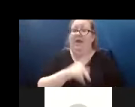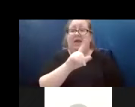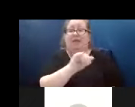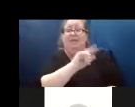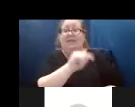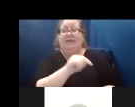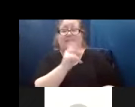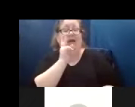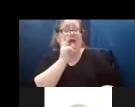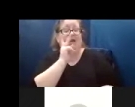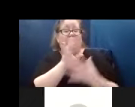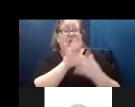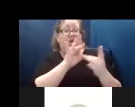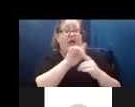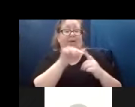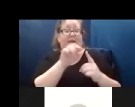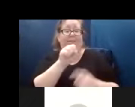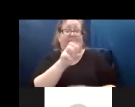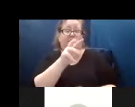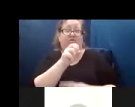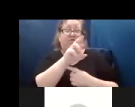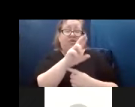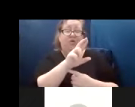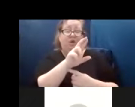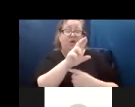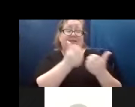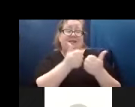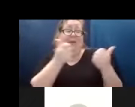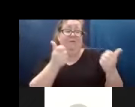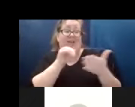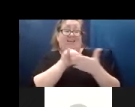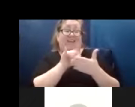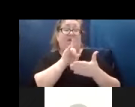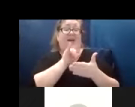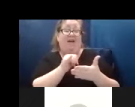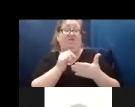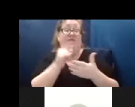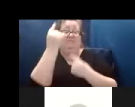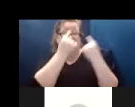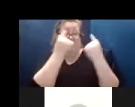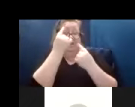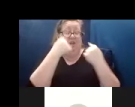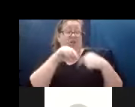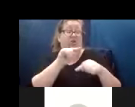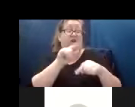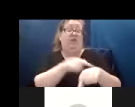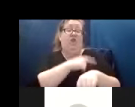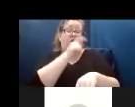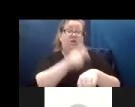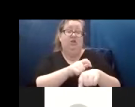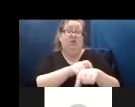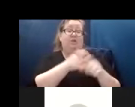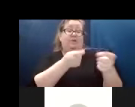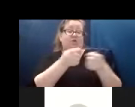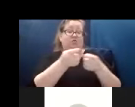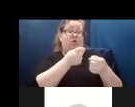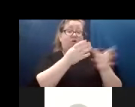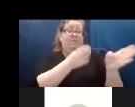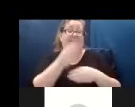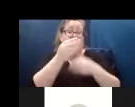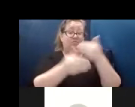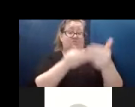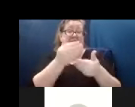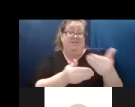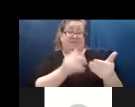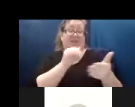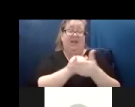comment about sewer separation. That was actually considered during the long-term control plan process, which we're re-looking at again